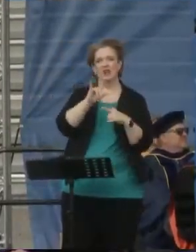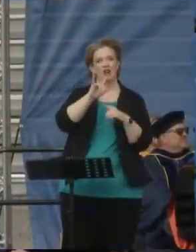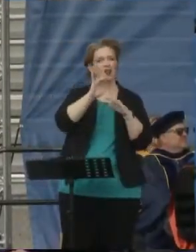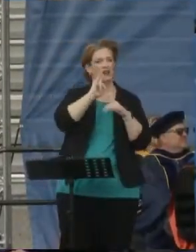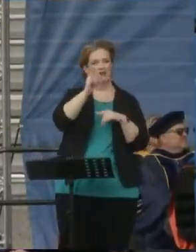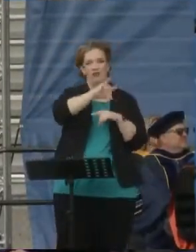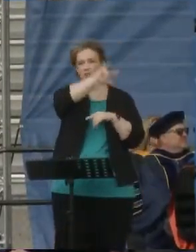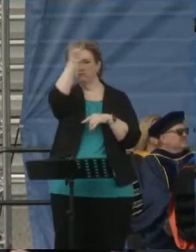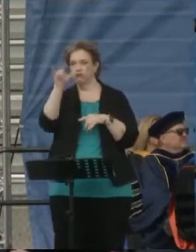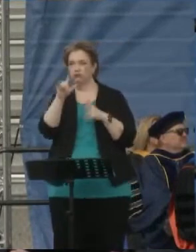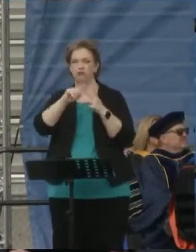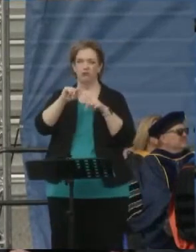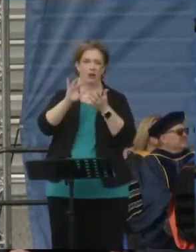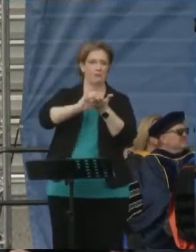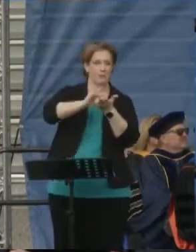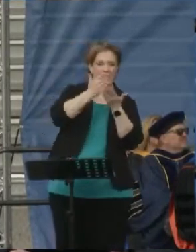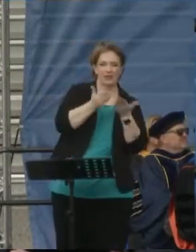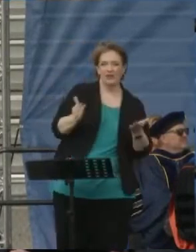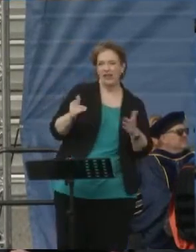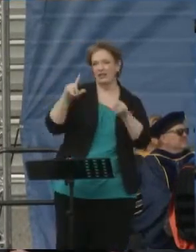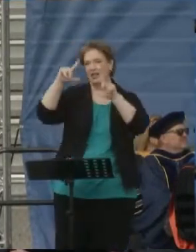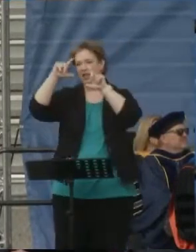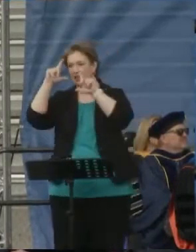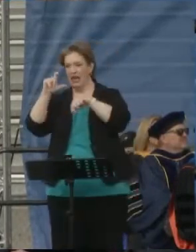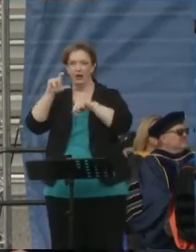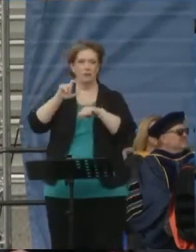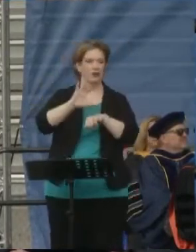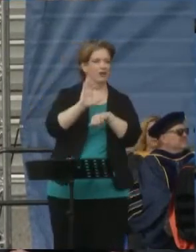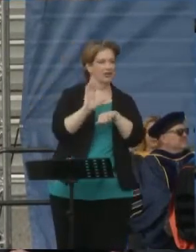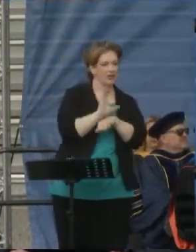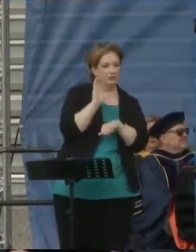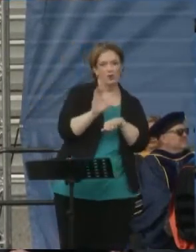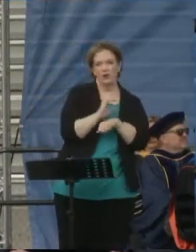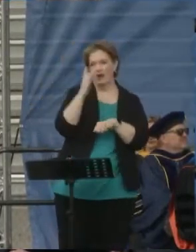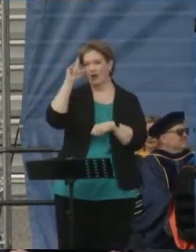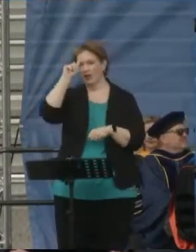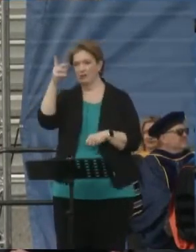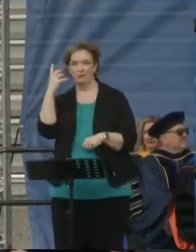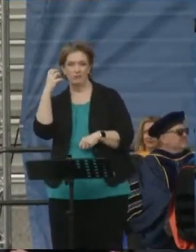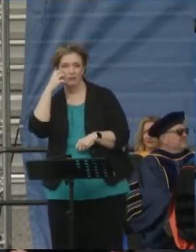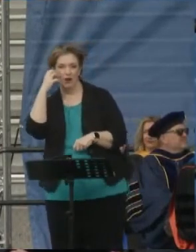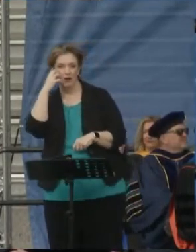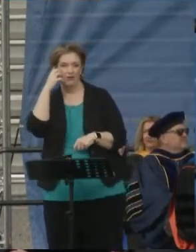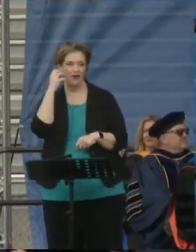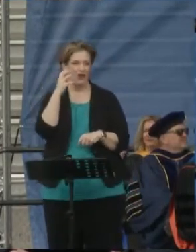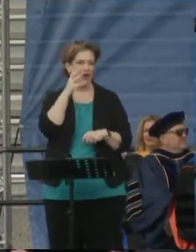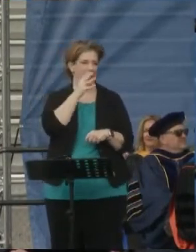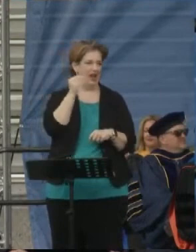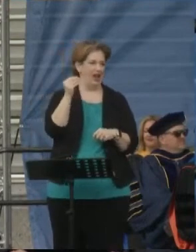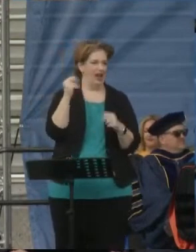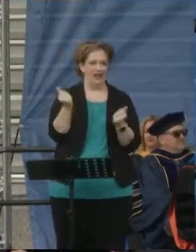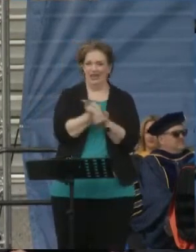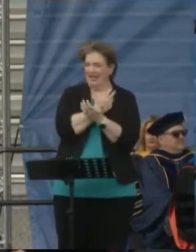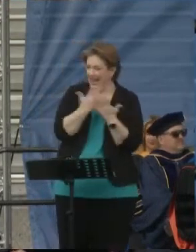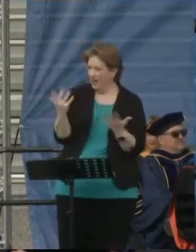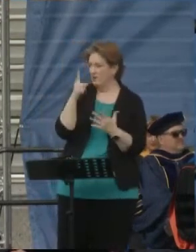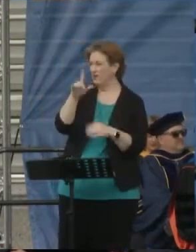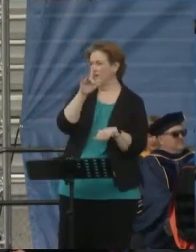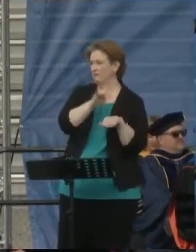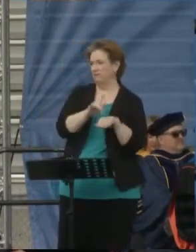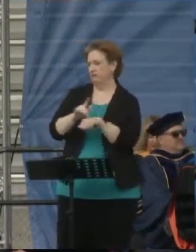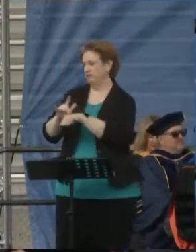medical devices, computers, cameras, smartphones, and even industrial robots and factory lines. In